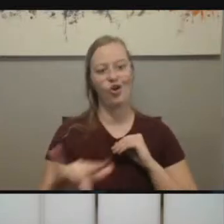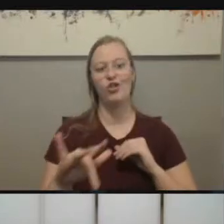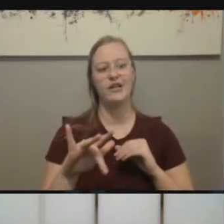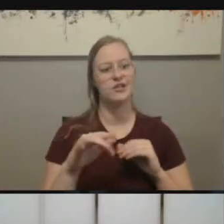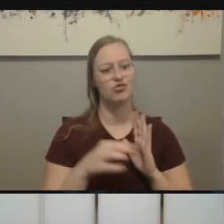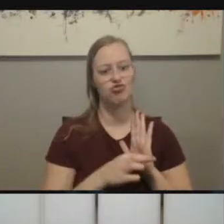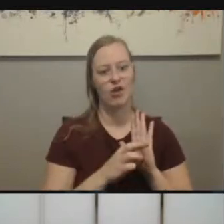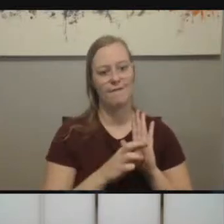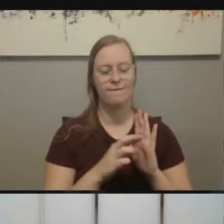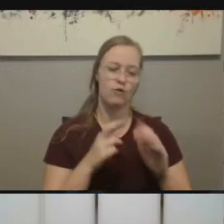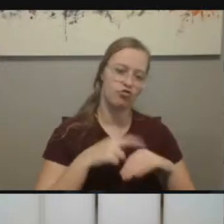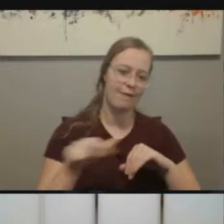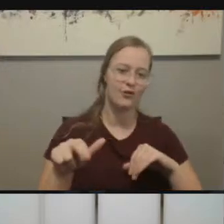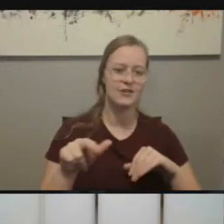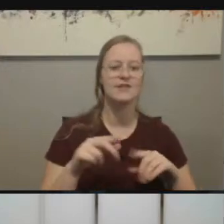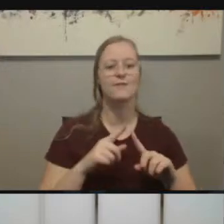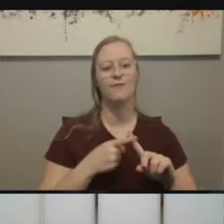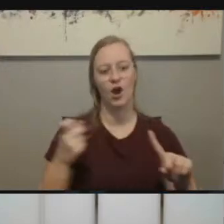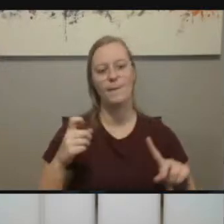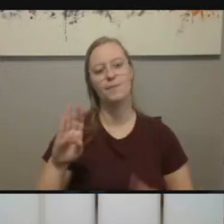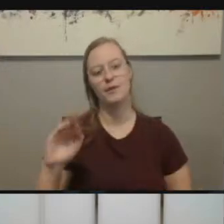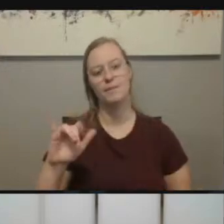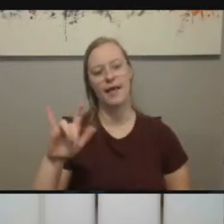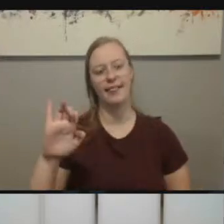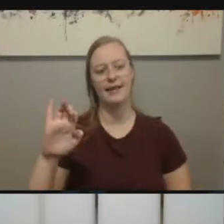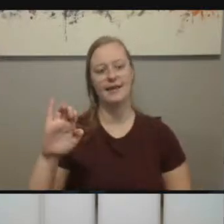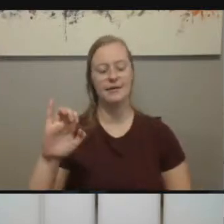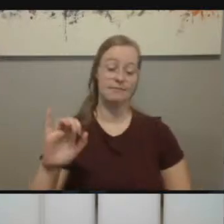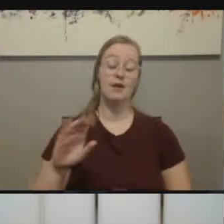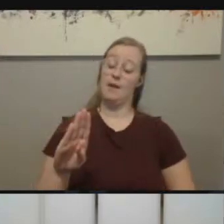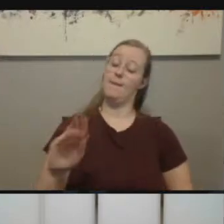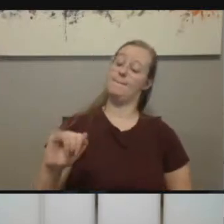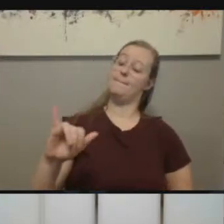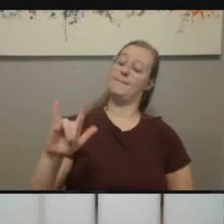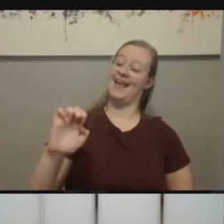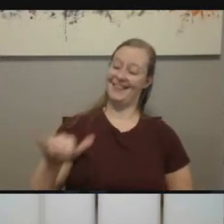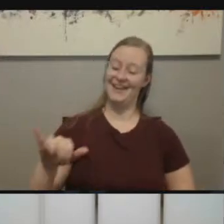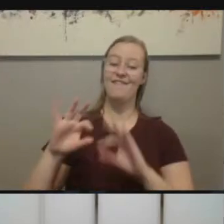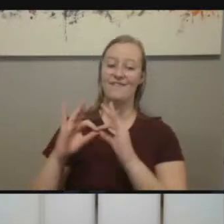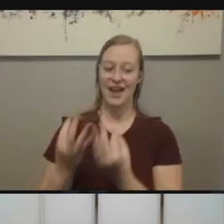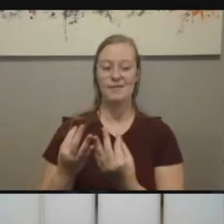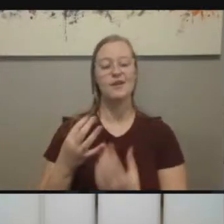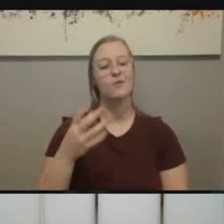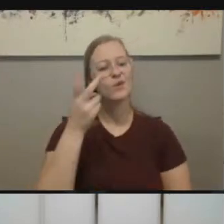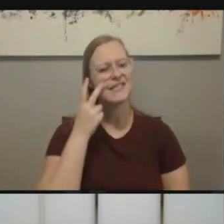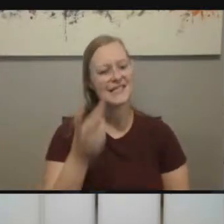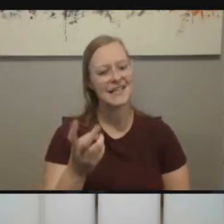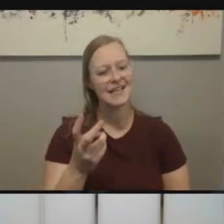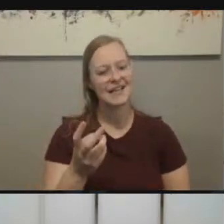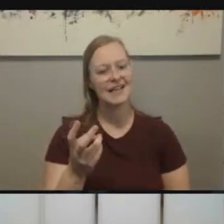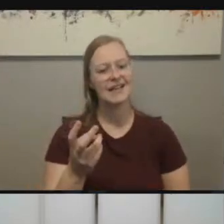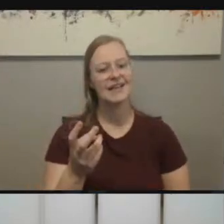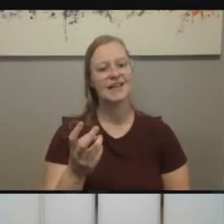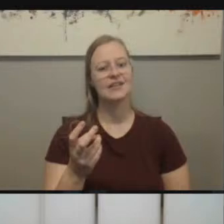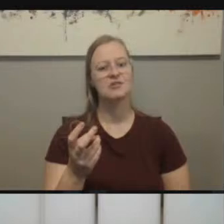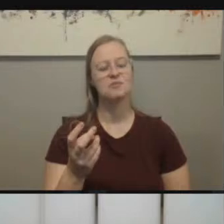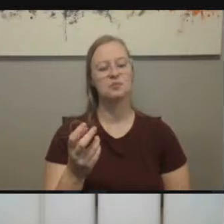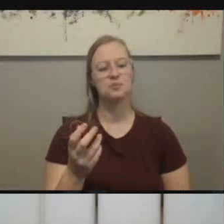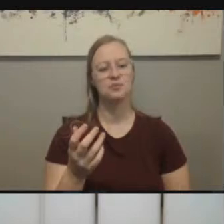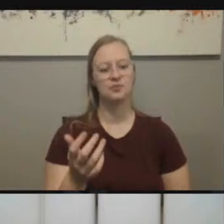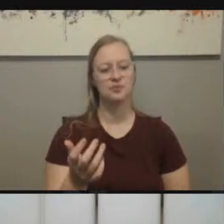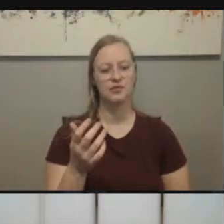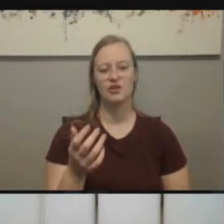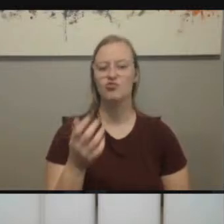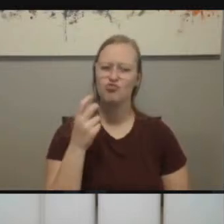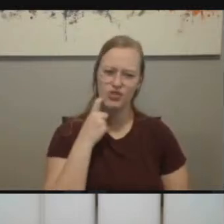of the Bailey family. What we're looking at is the inventory of the estate of the recently deceased